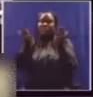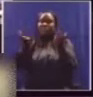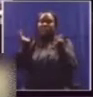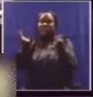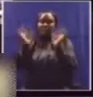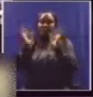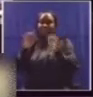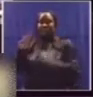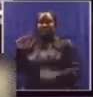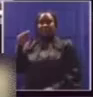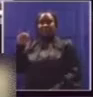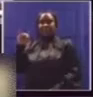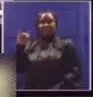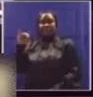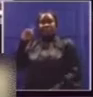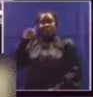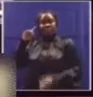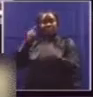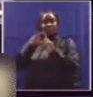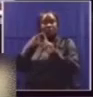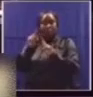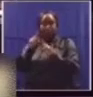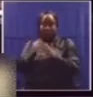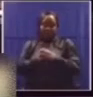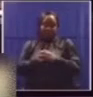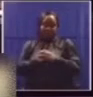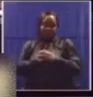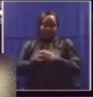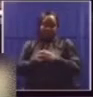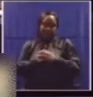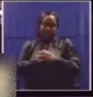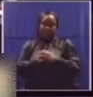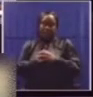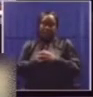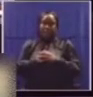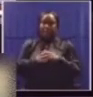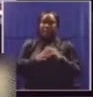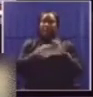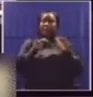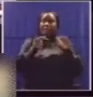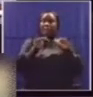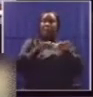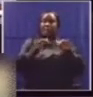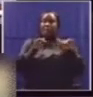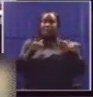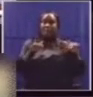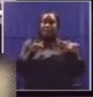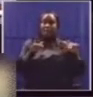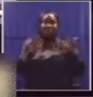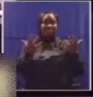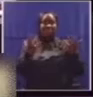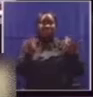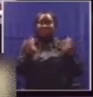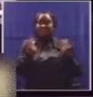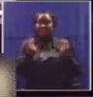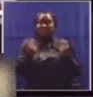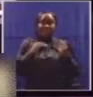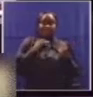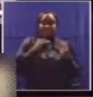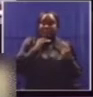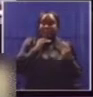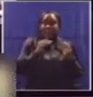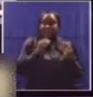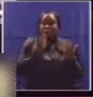The NHI seeks to pull resources of those who can only contribute to the fiscus through contributions such as